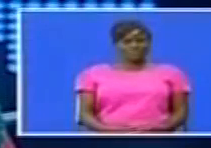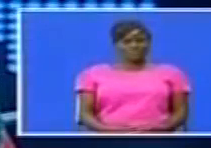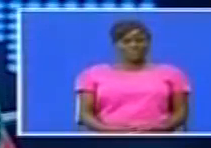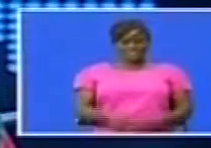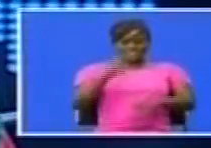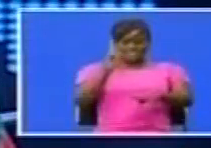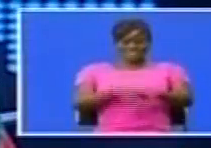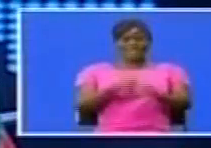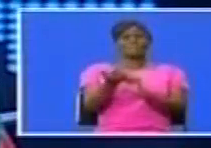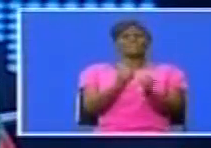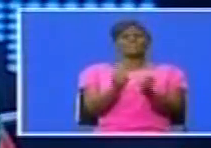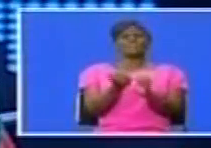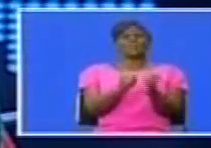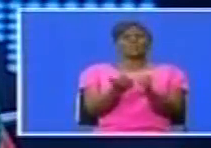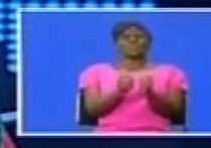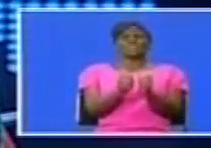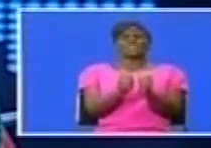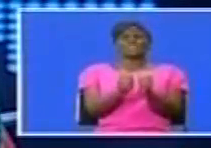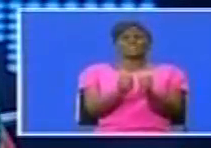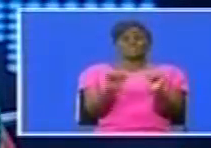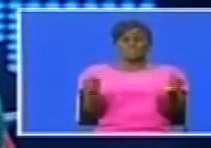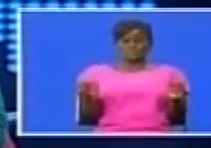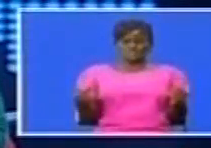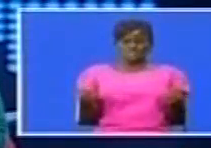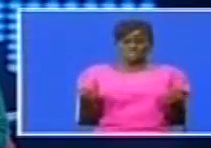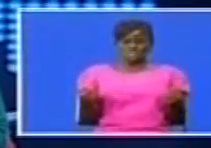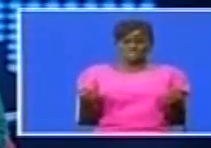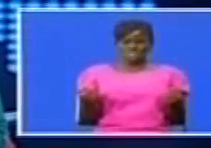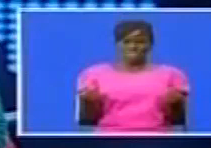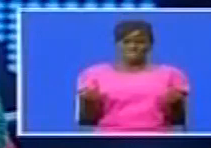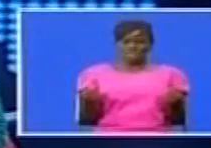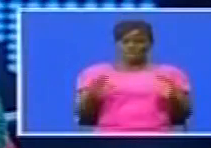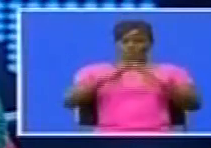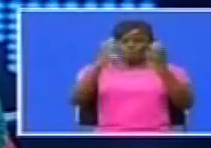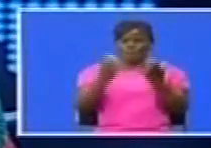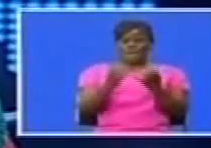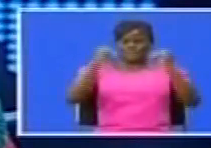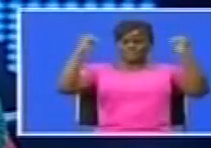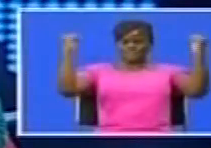Right, it's time now to take a look at some sports news. And